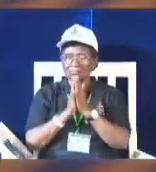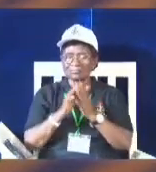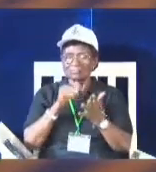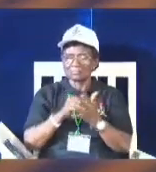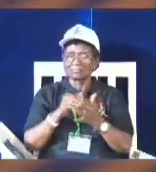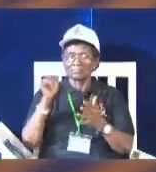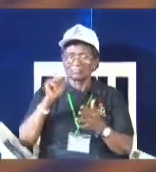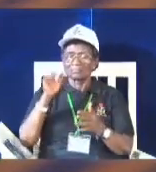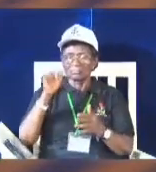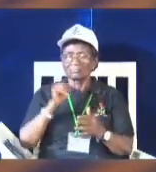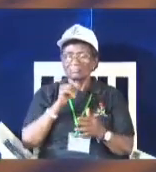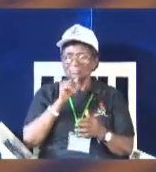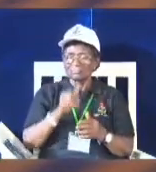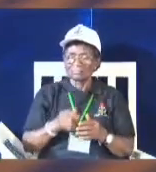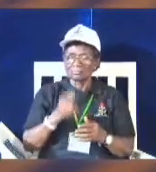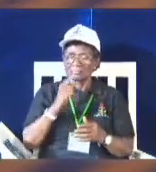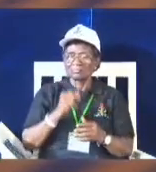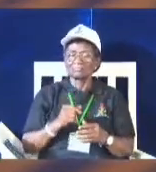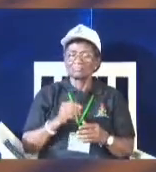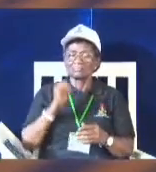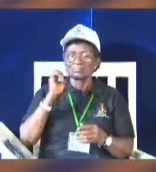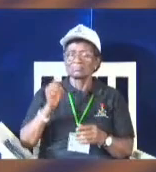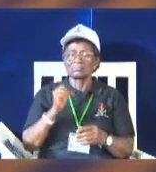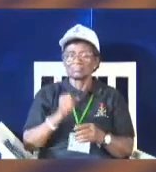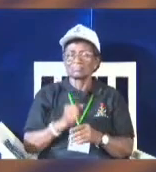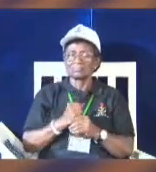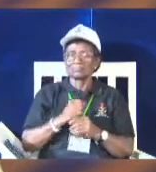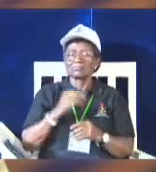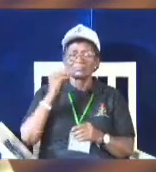He got home and commanded mountain to move.